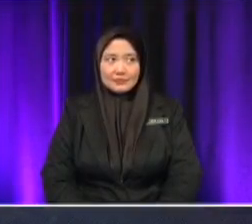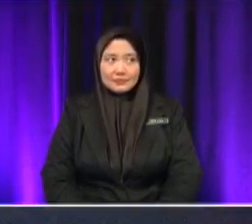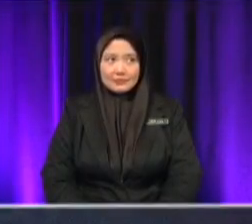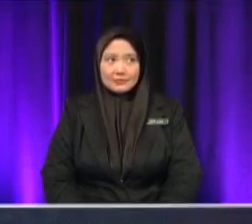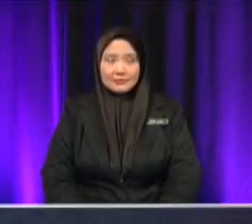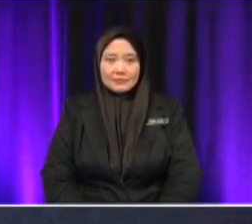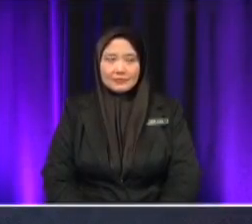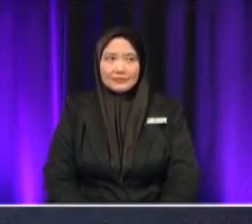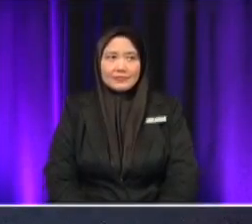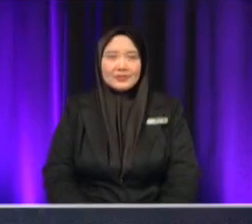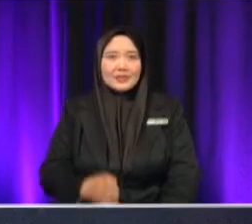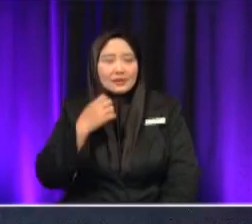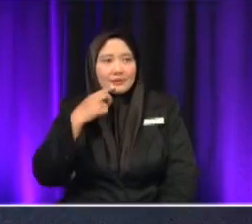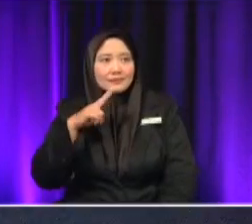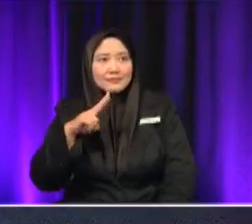Hey?